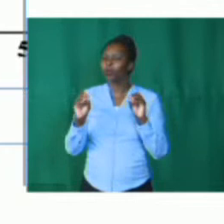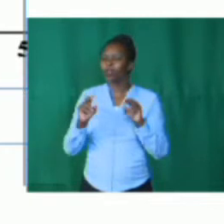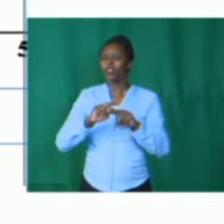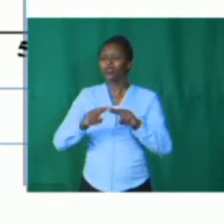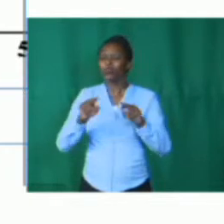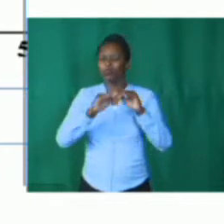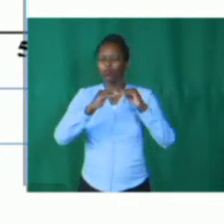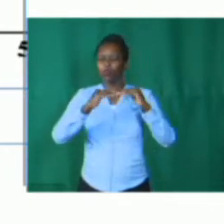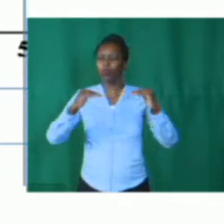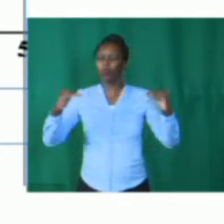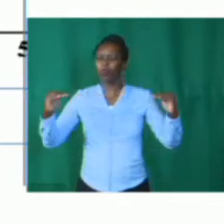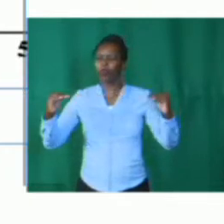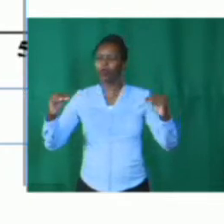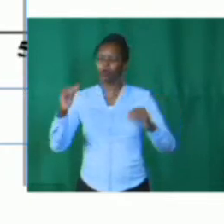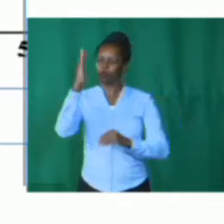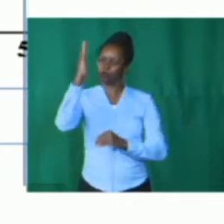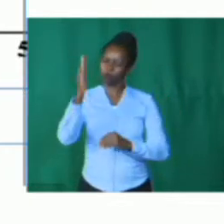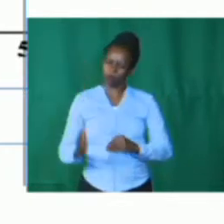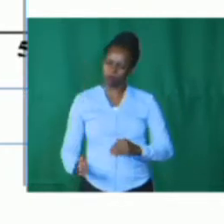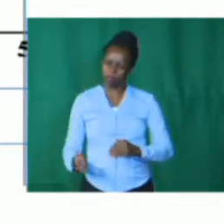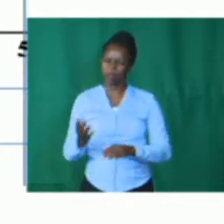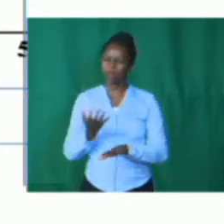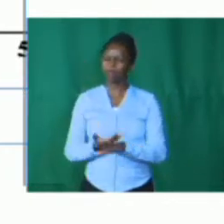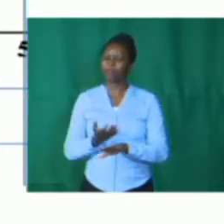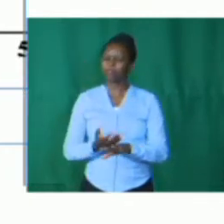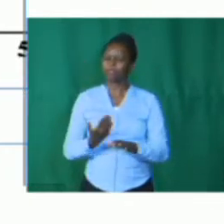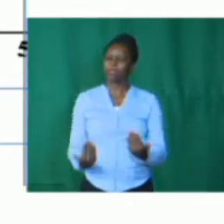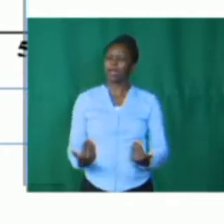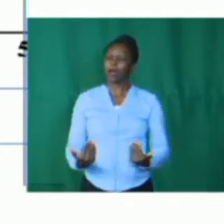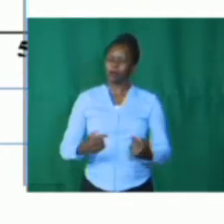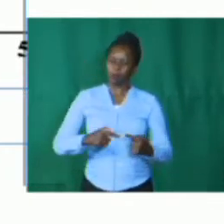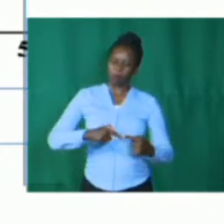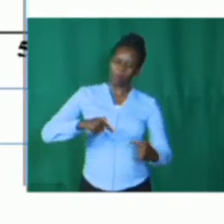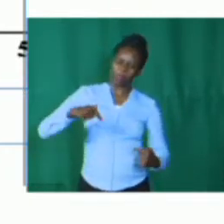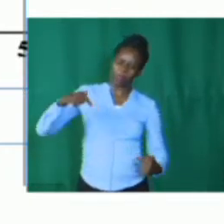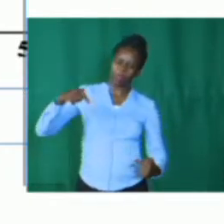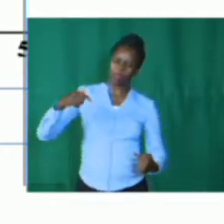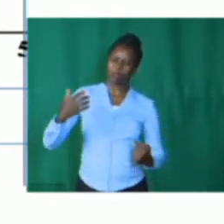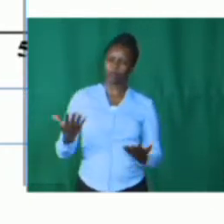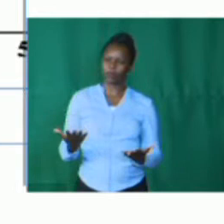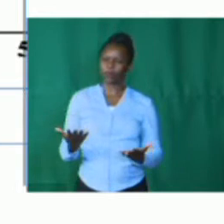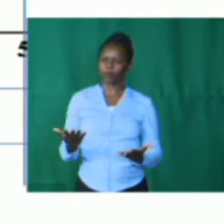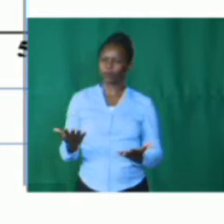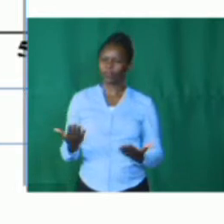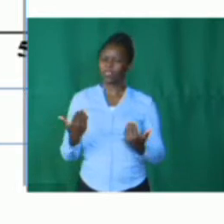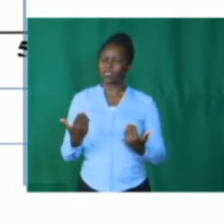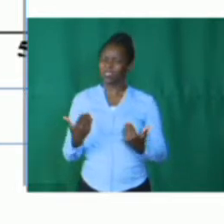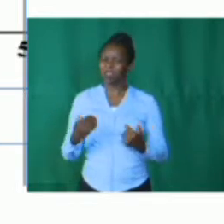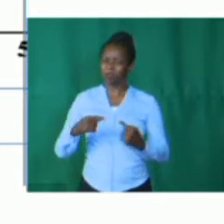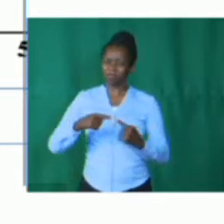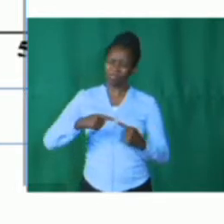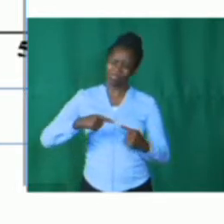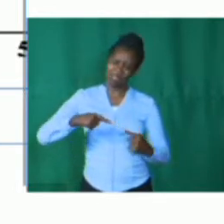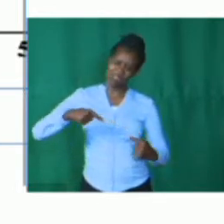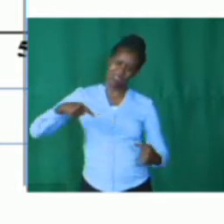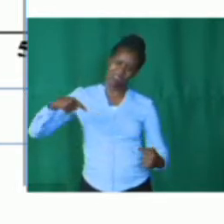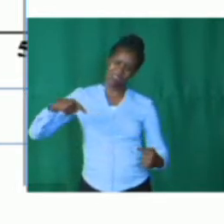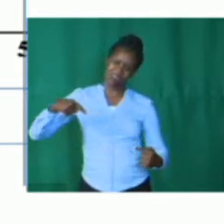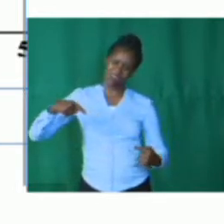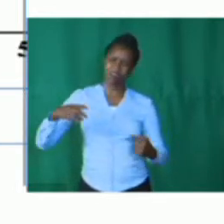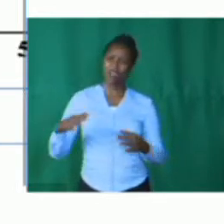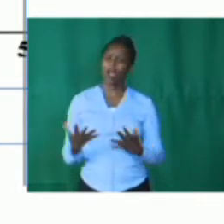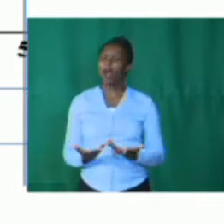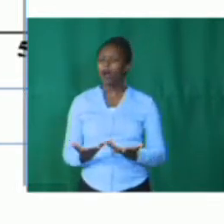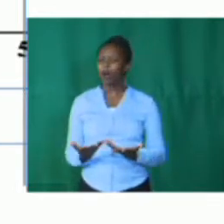horizontal nor vertical. What do we do with such lines? This line is slanting. We say it's slanting, this line. How